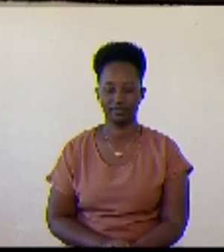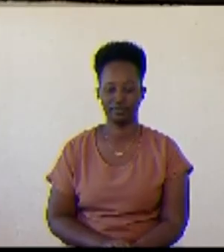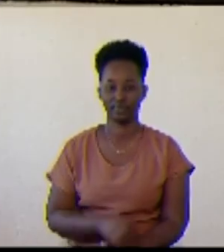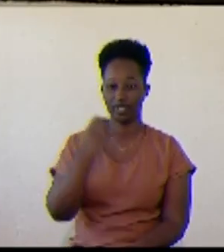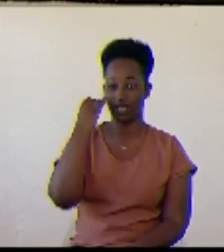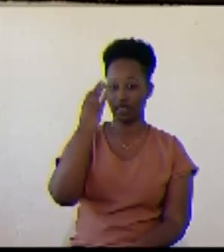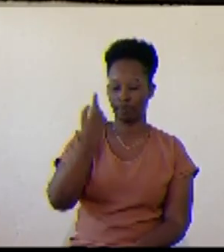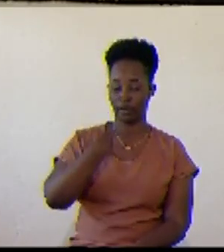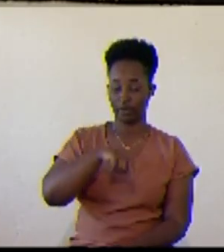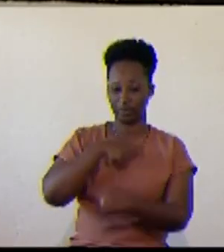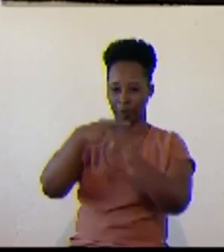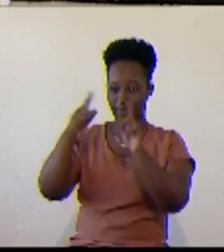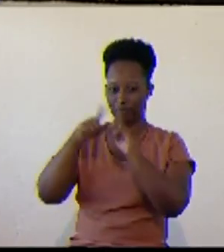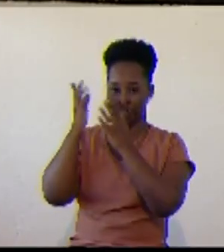you differentiate this,